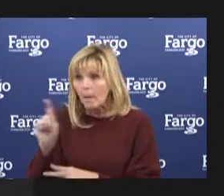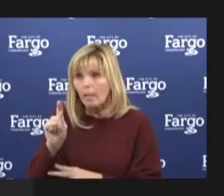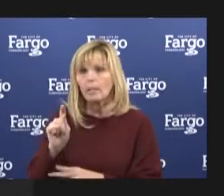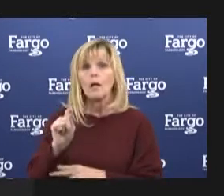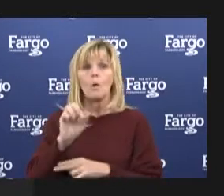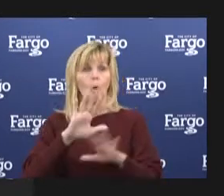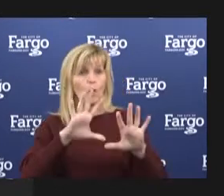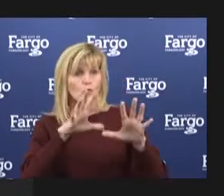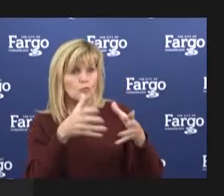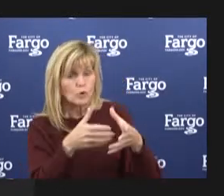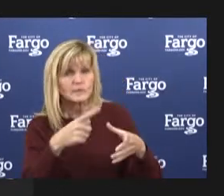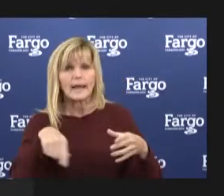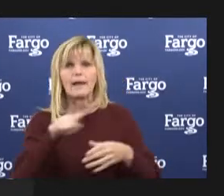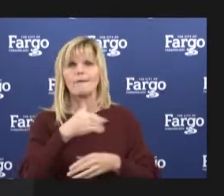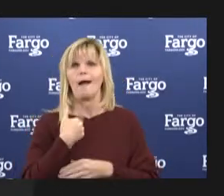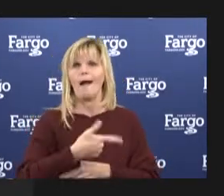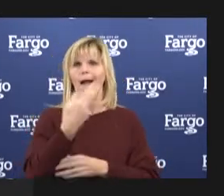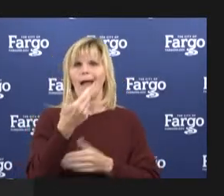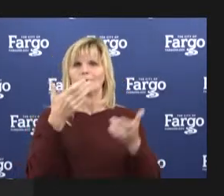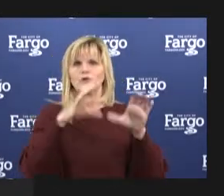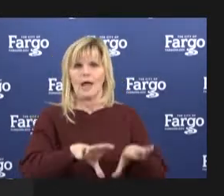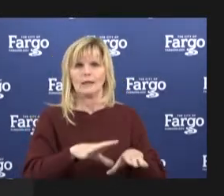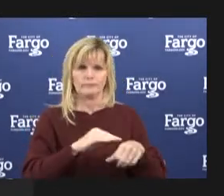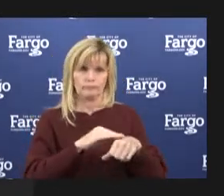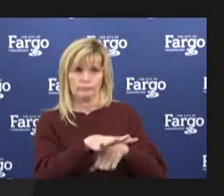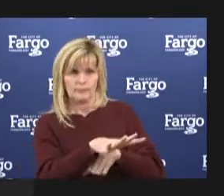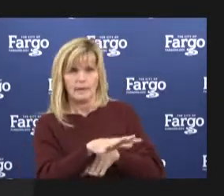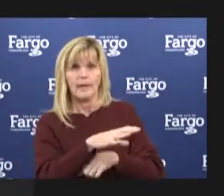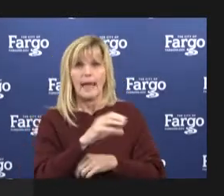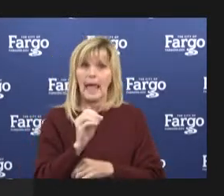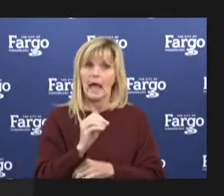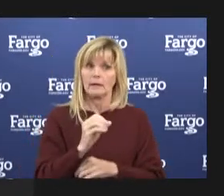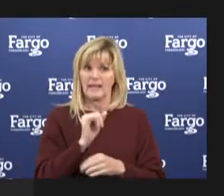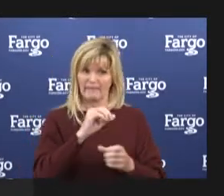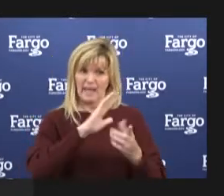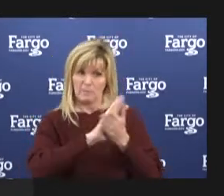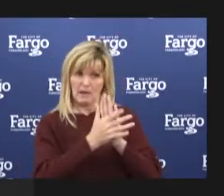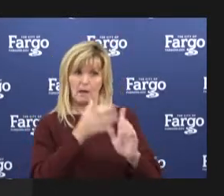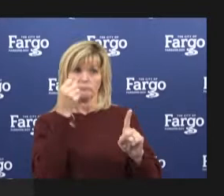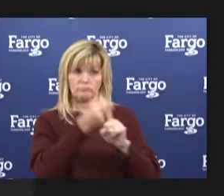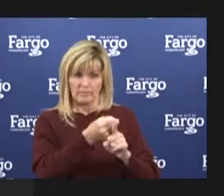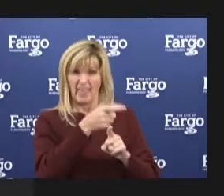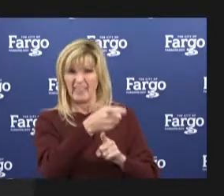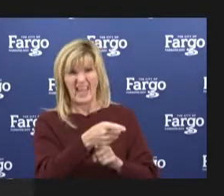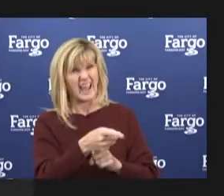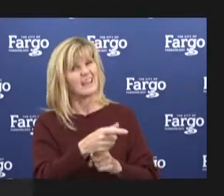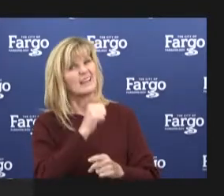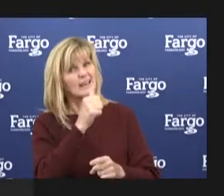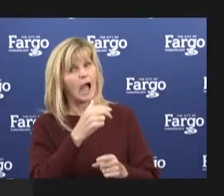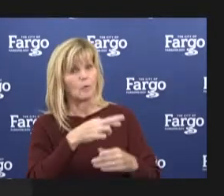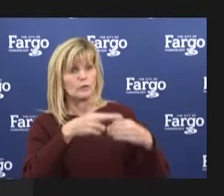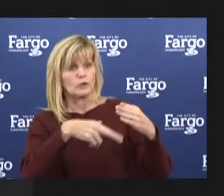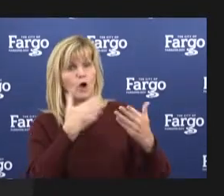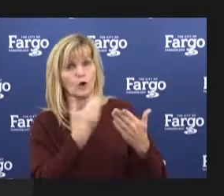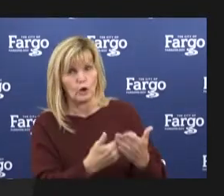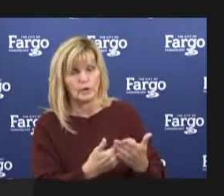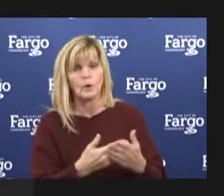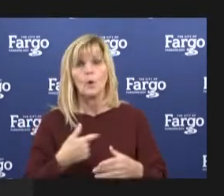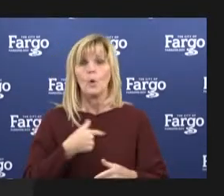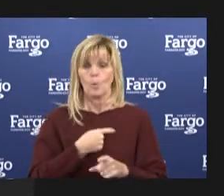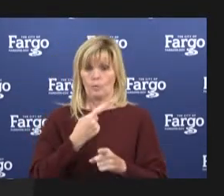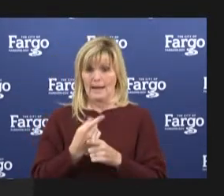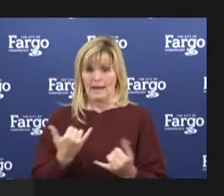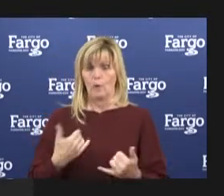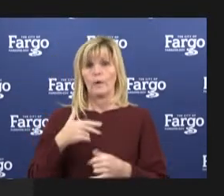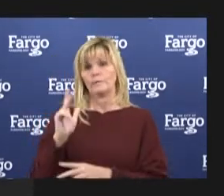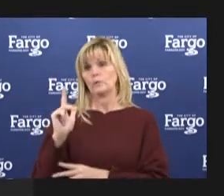likelihood of exposure and may also have poor health outcomes if infected with COVID-19. Cass County has roughly 23%